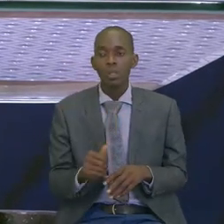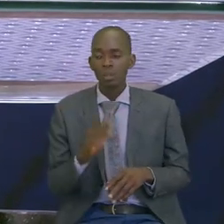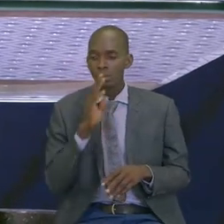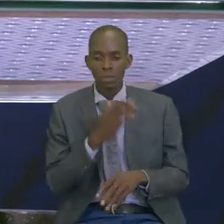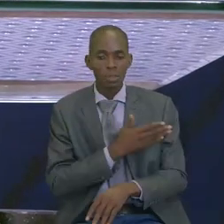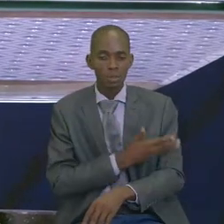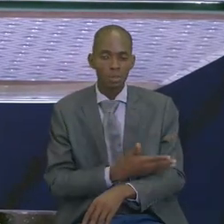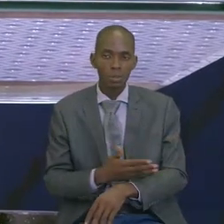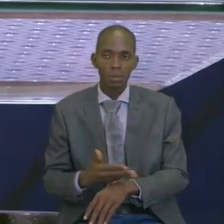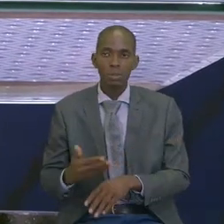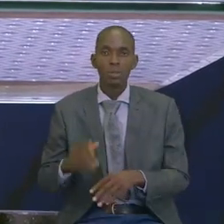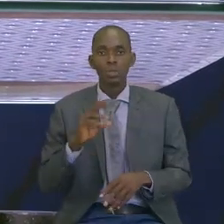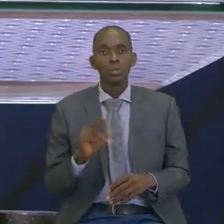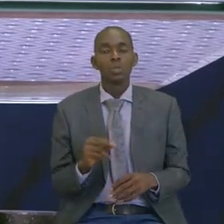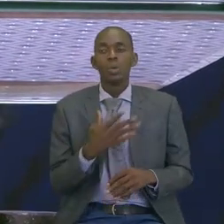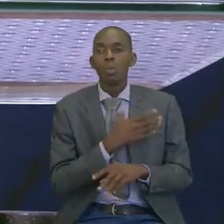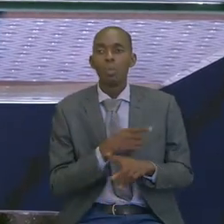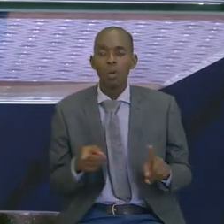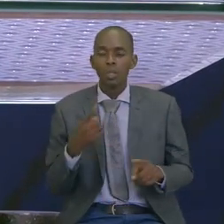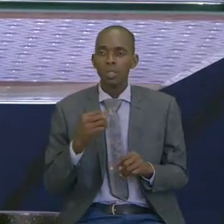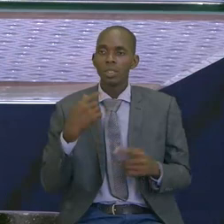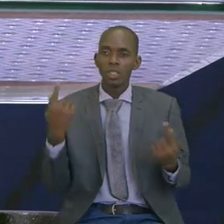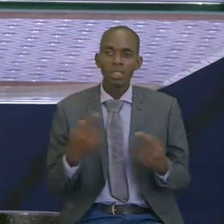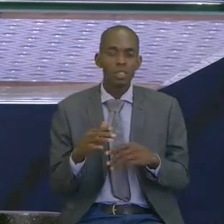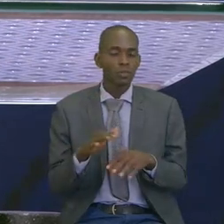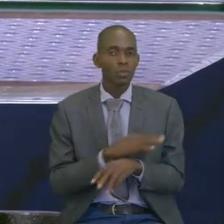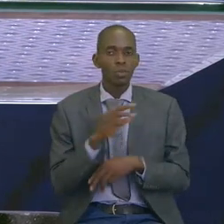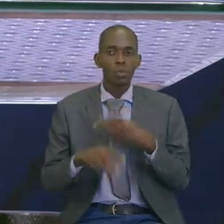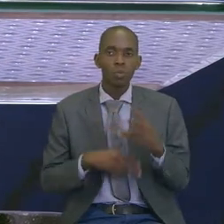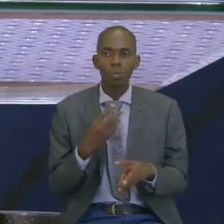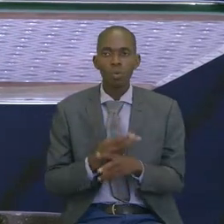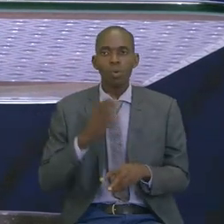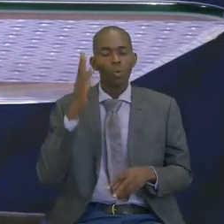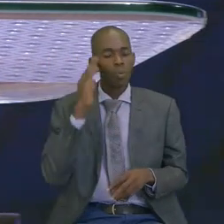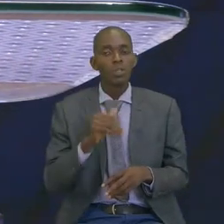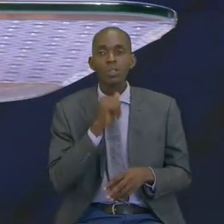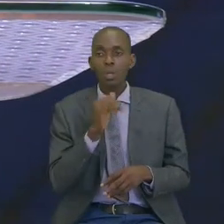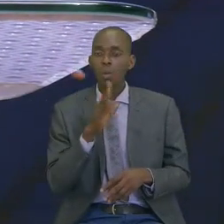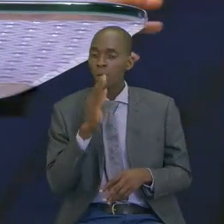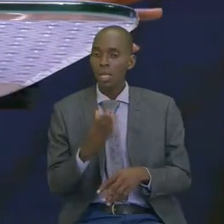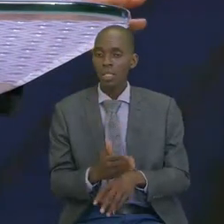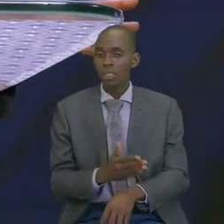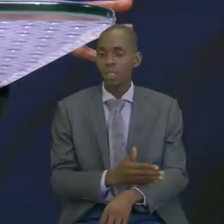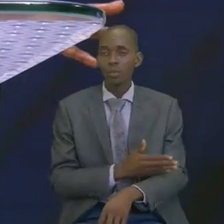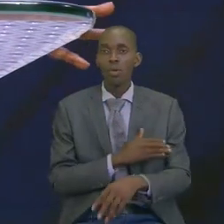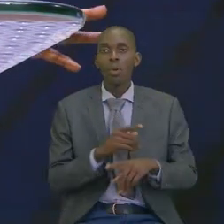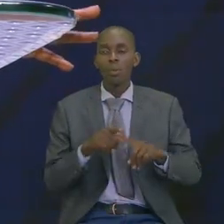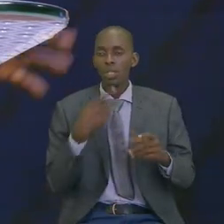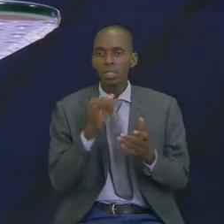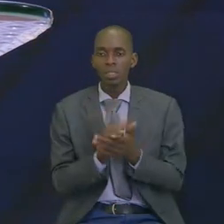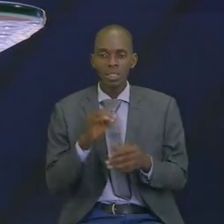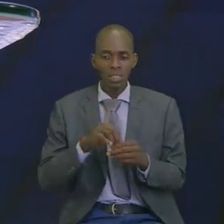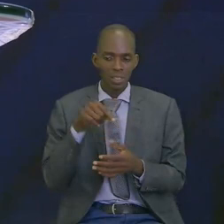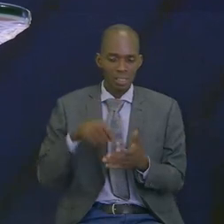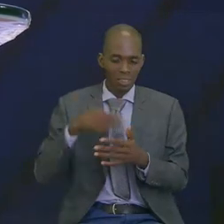fleshly world, the carnal world, the sinful world will not be improving. It says in these latter days we're